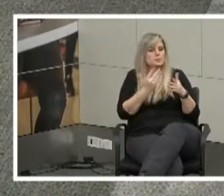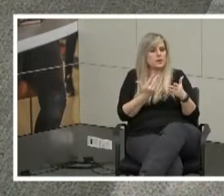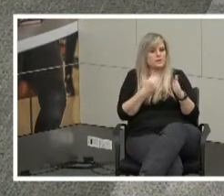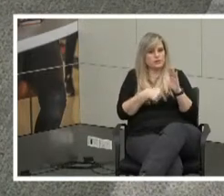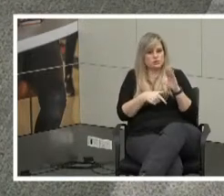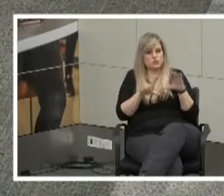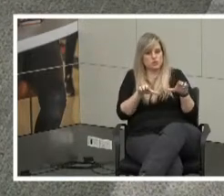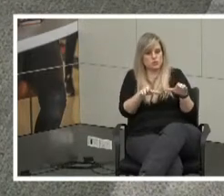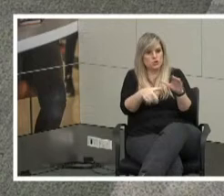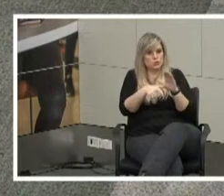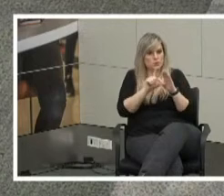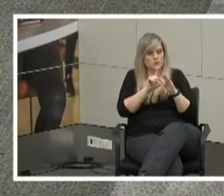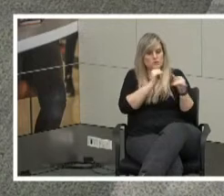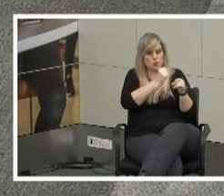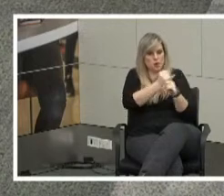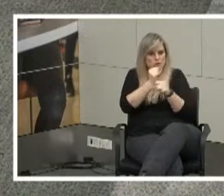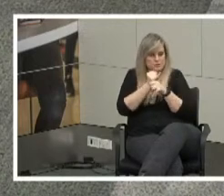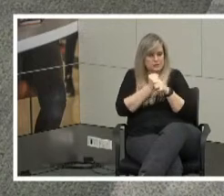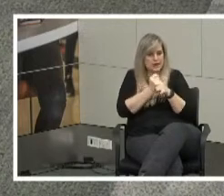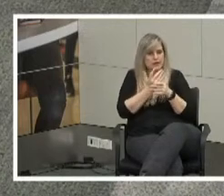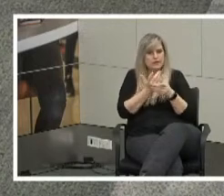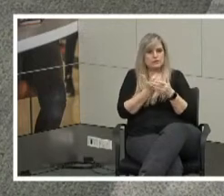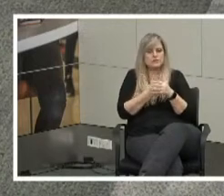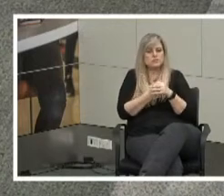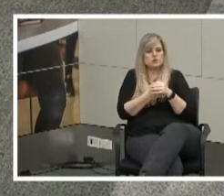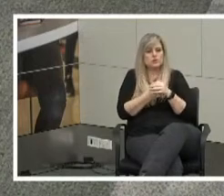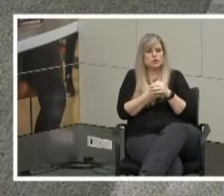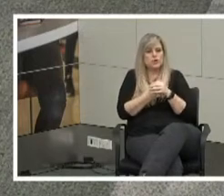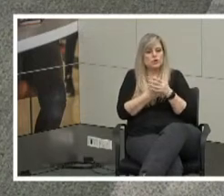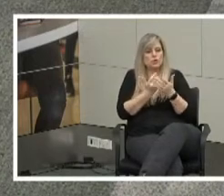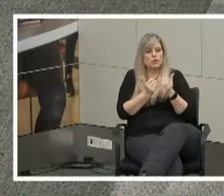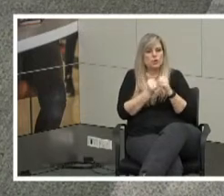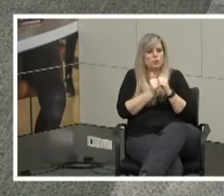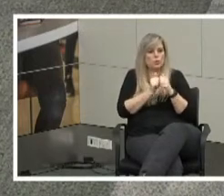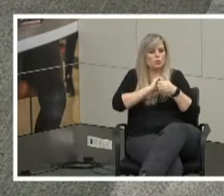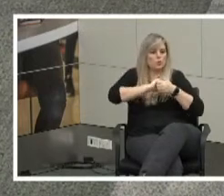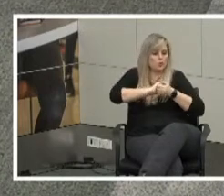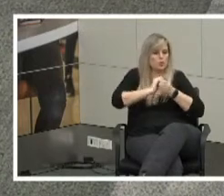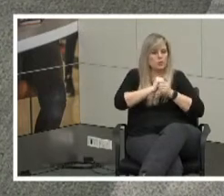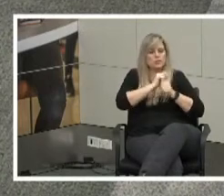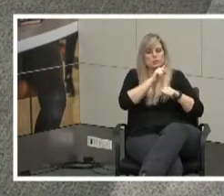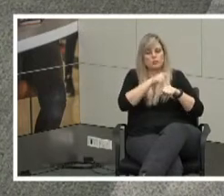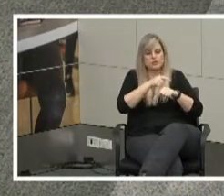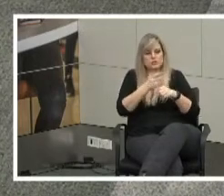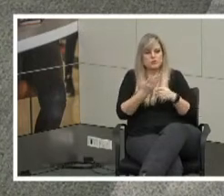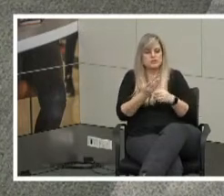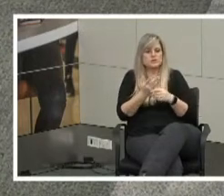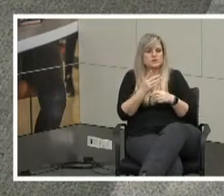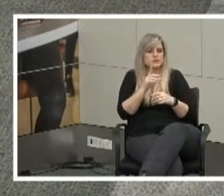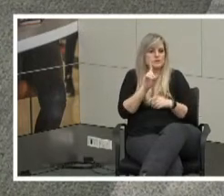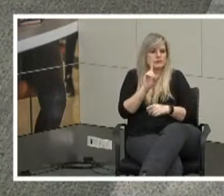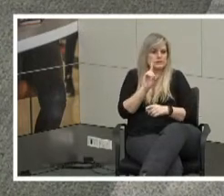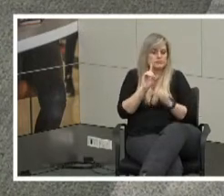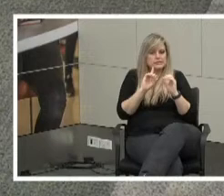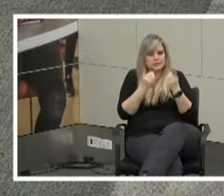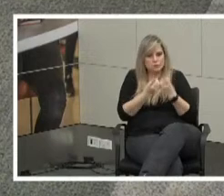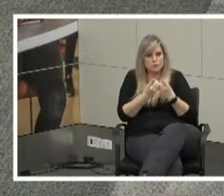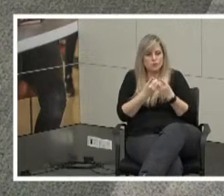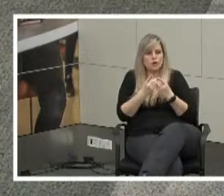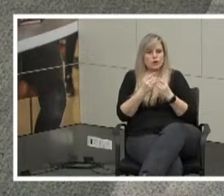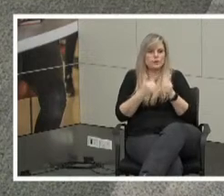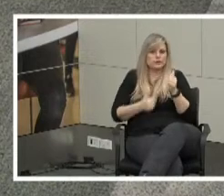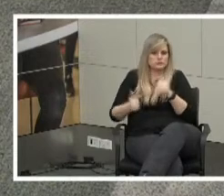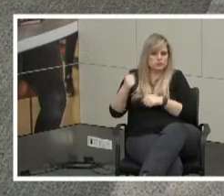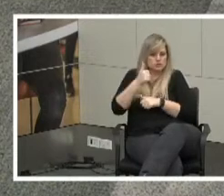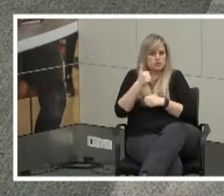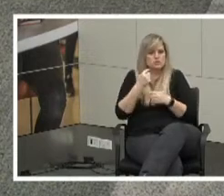reviews on site elbow to Elbow with principal's Department chairs so that they can really sit and